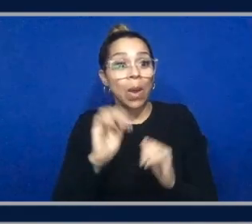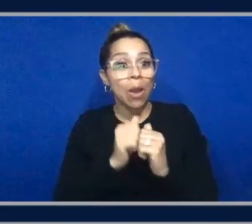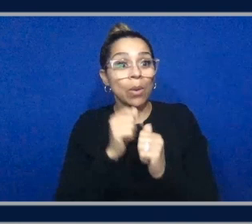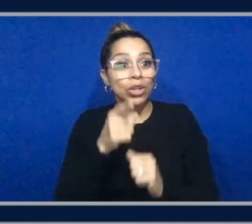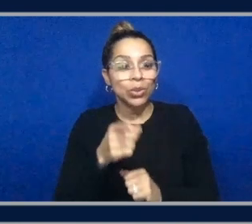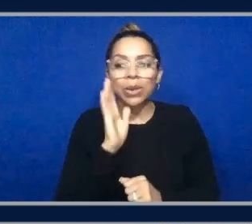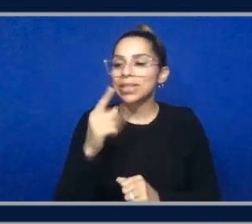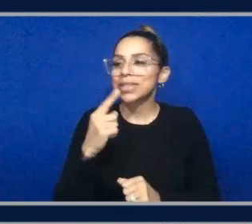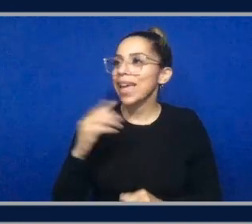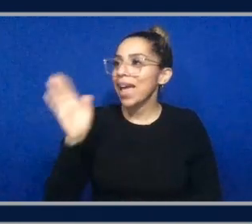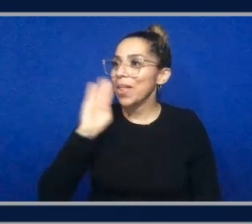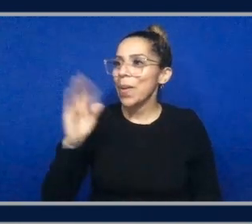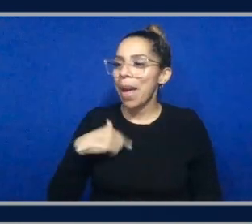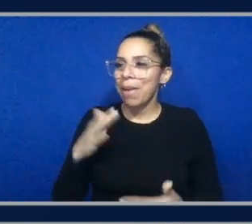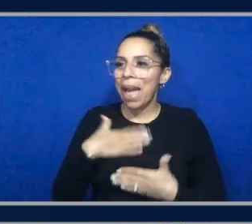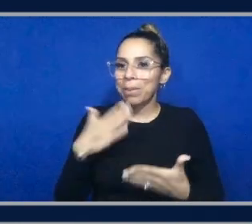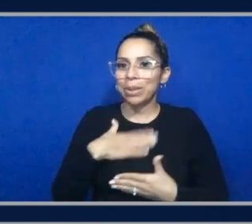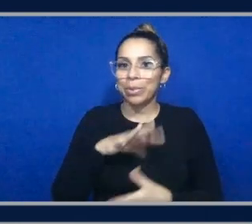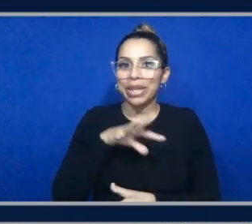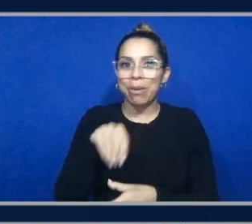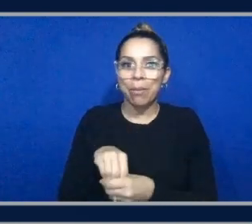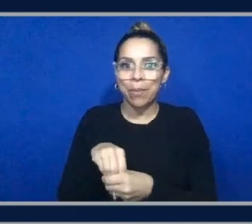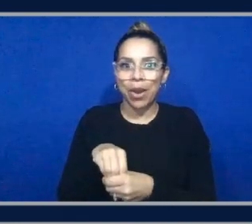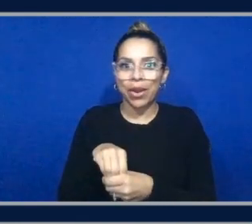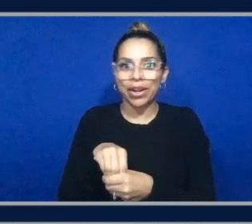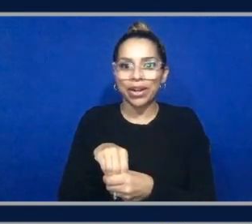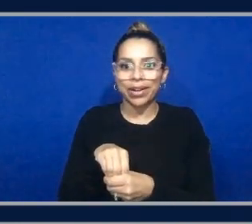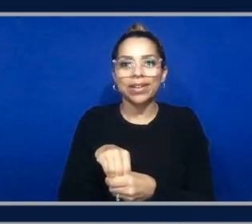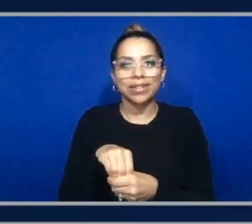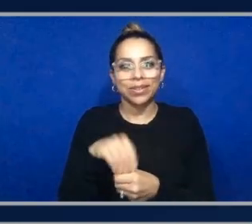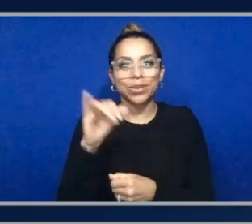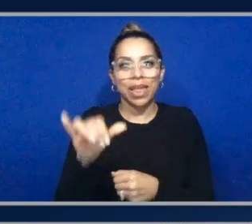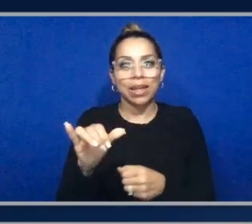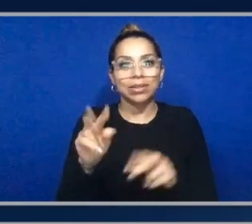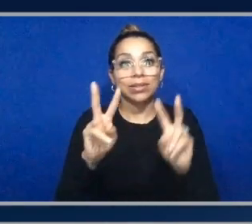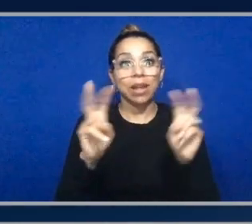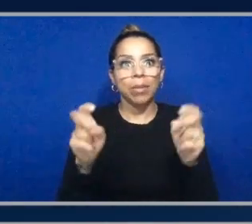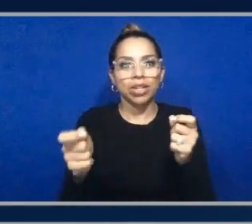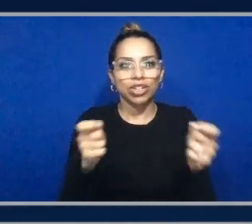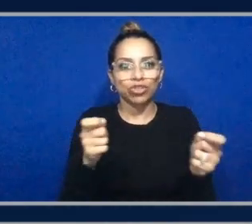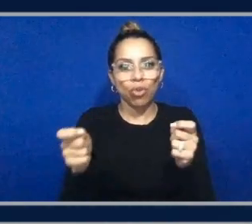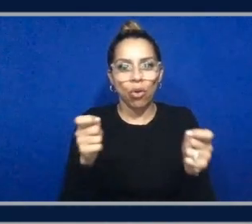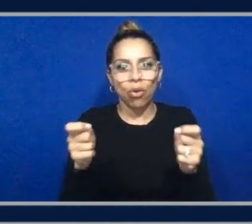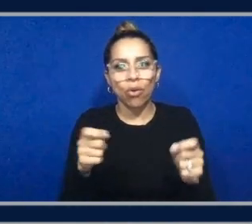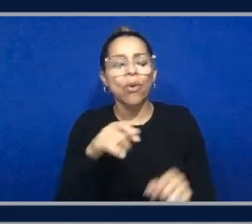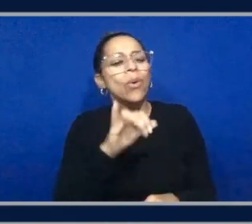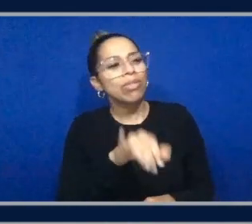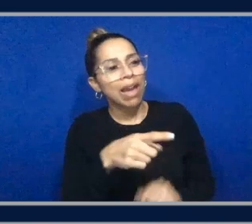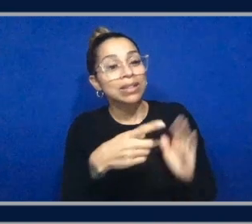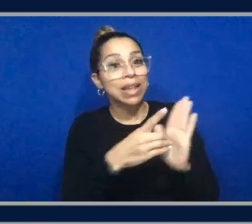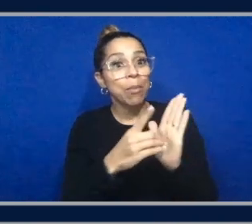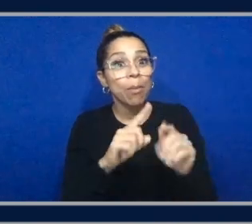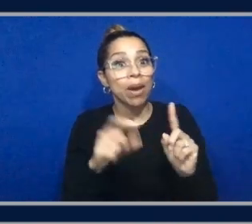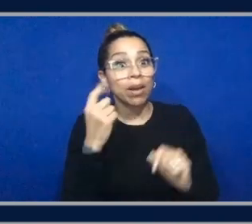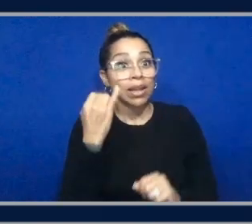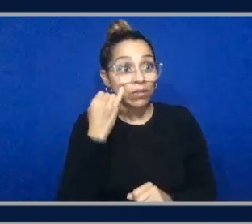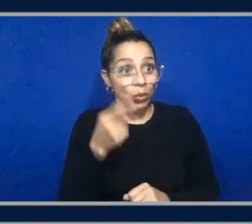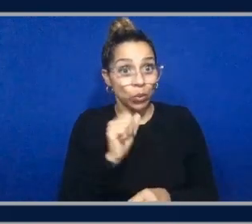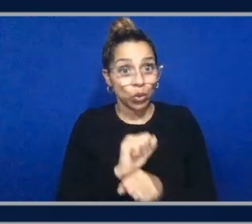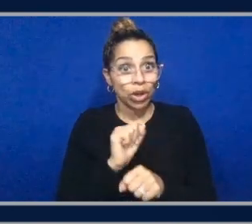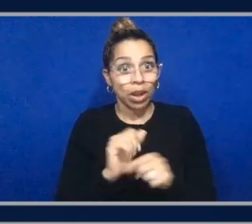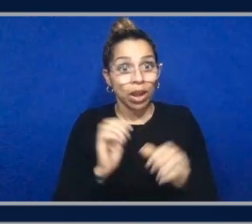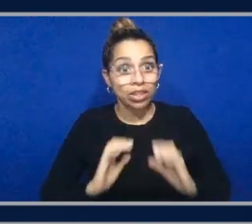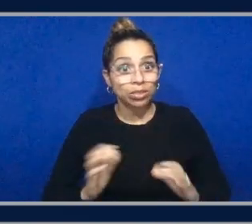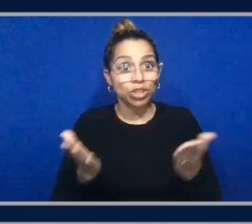doing a topic control. Yeah, and that makes sense here in a demo, but if you're like customer service representative, you would have